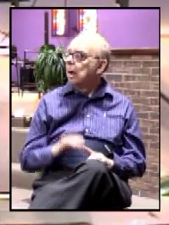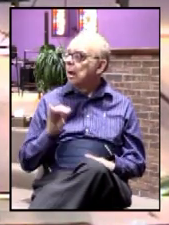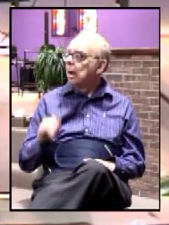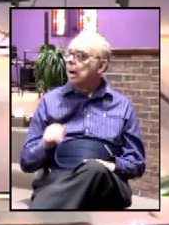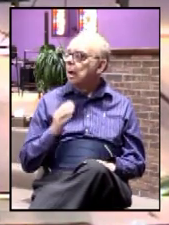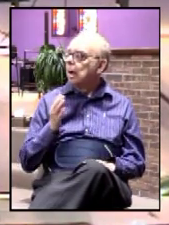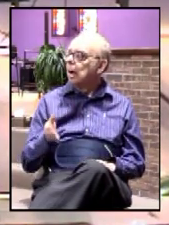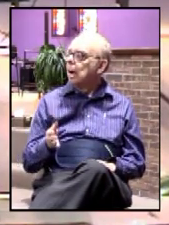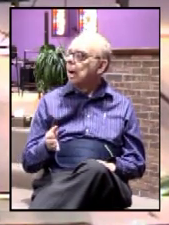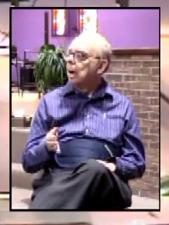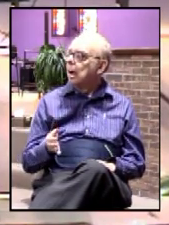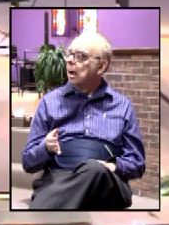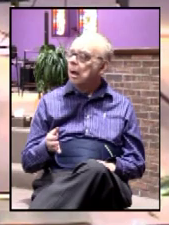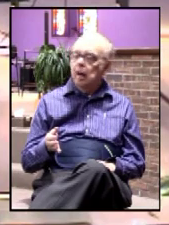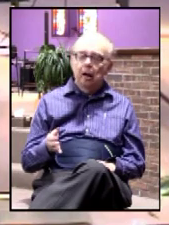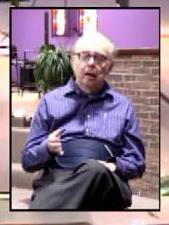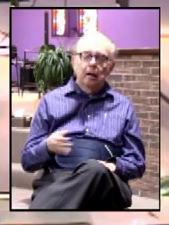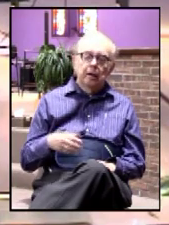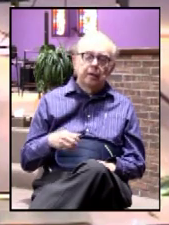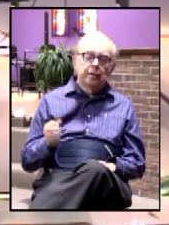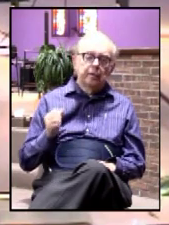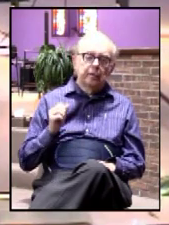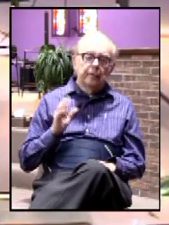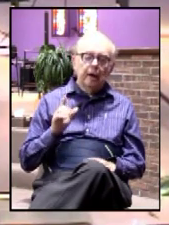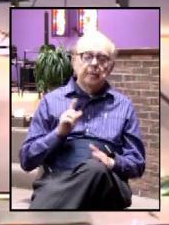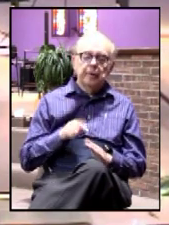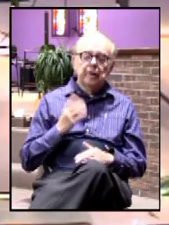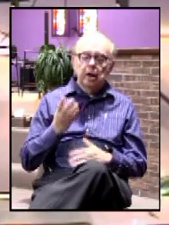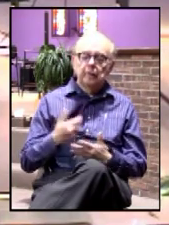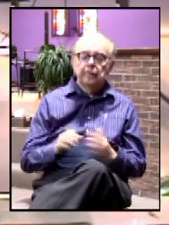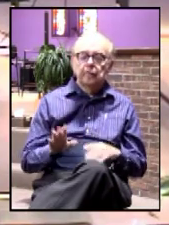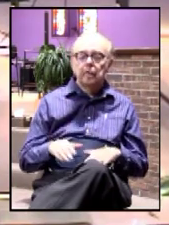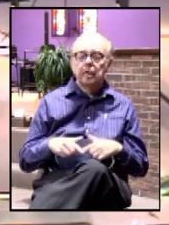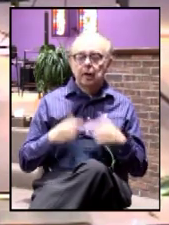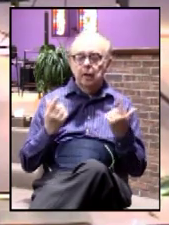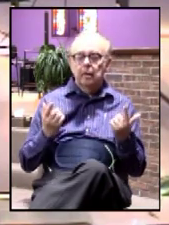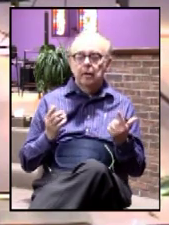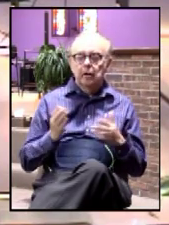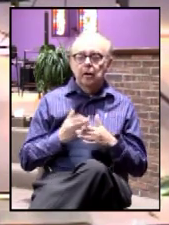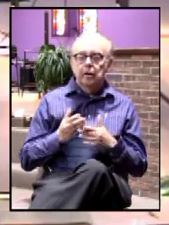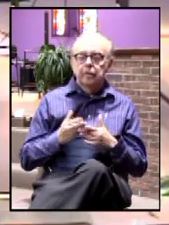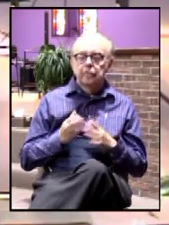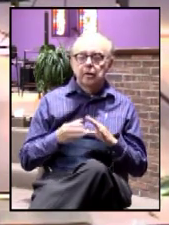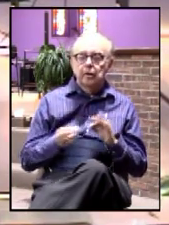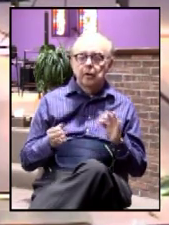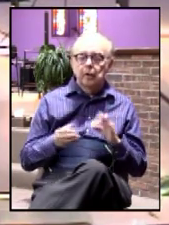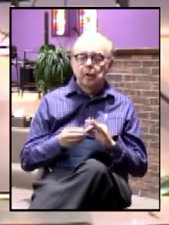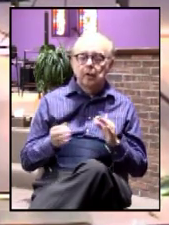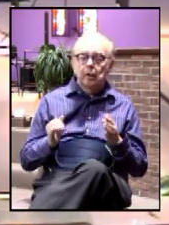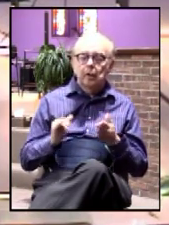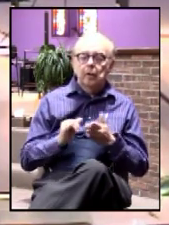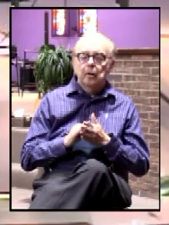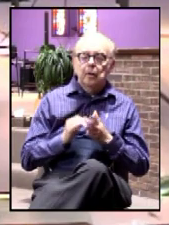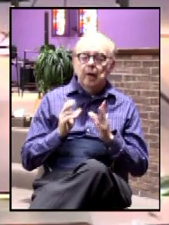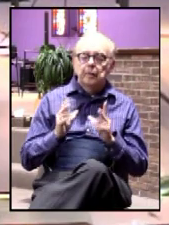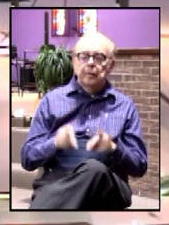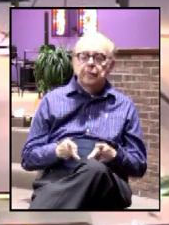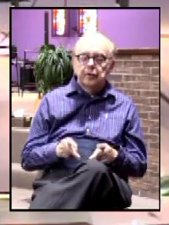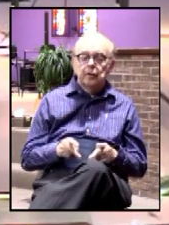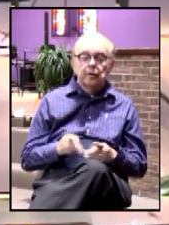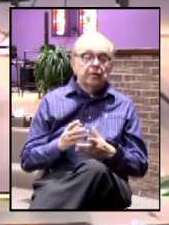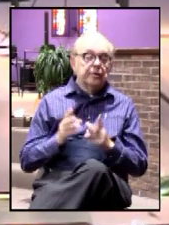But yet you took 5 minutes out of your life to share a story with somebody who was